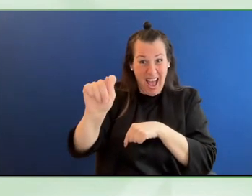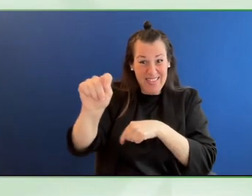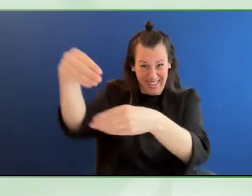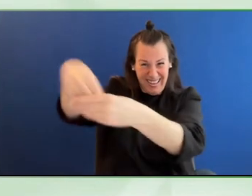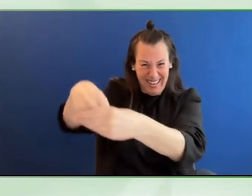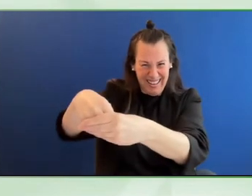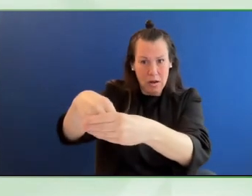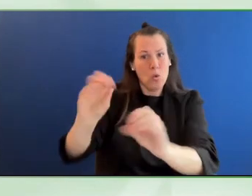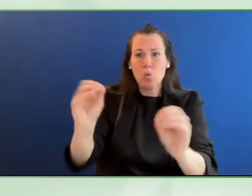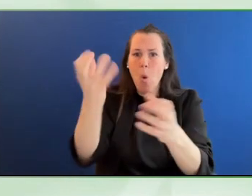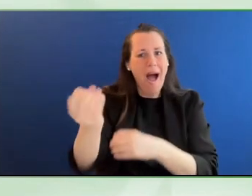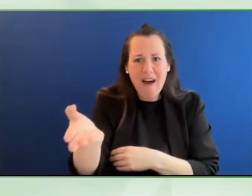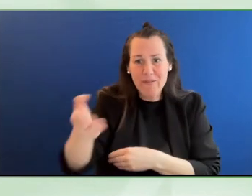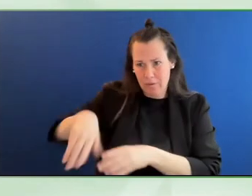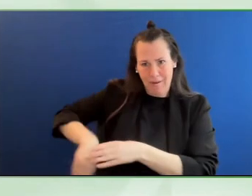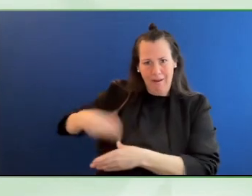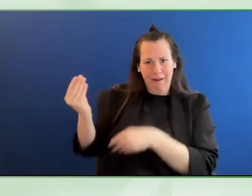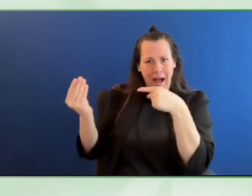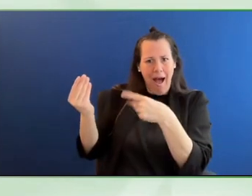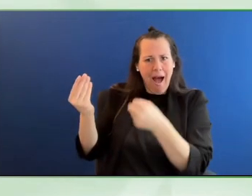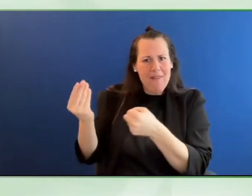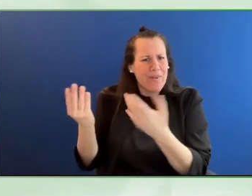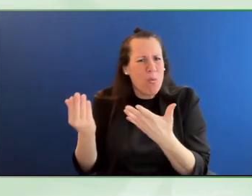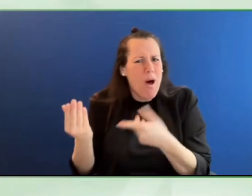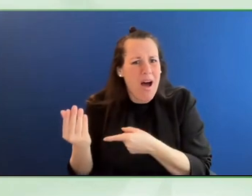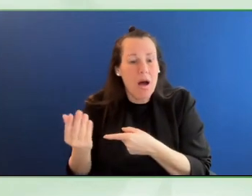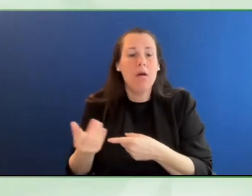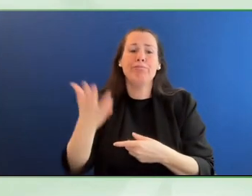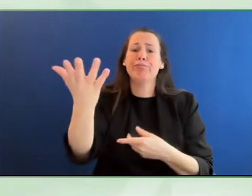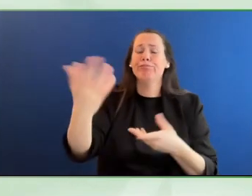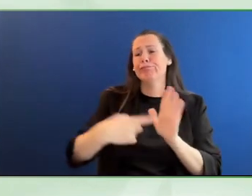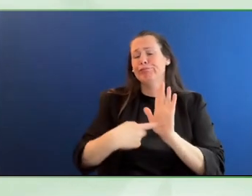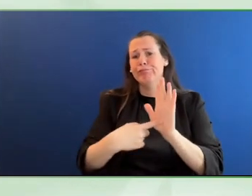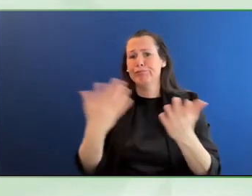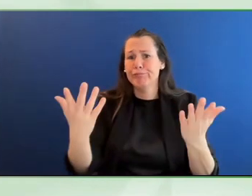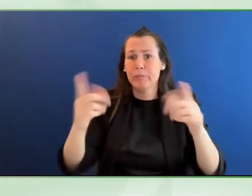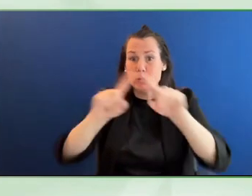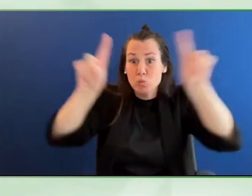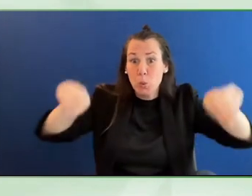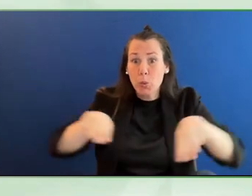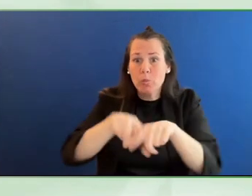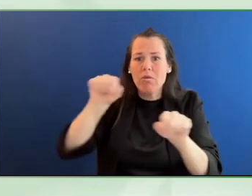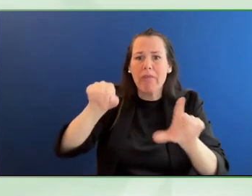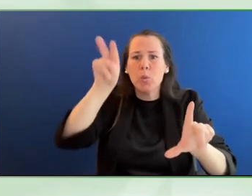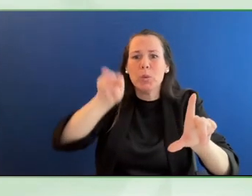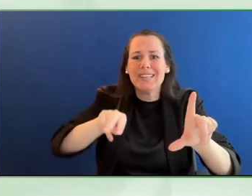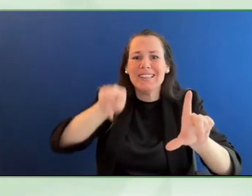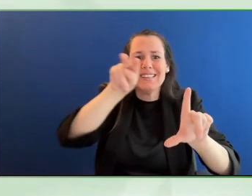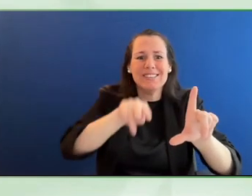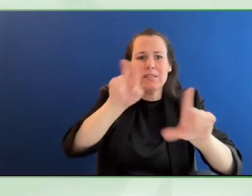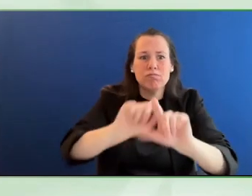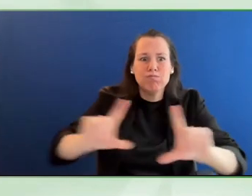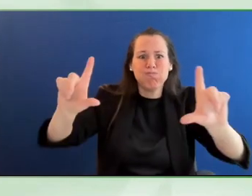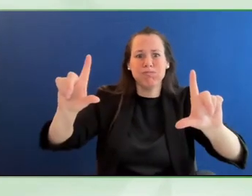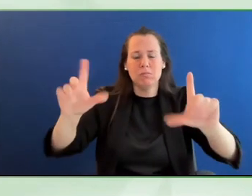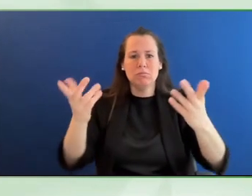that's okay, you don't need your Mac. I have a Windows computer. It does the same thing, and you go, Yeah, but I don't know how to use it. Or better yet, I have a Linux